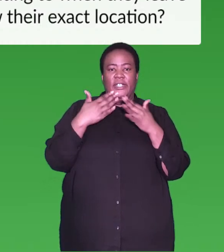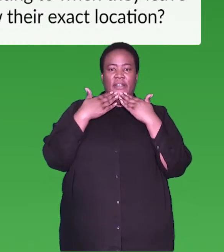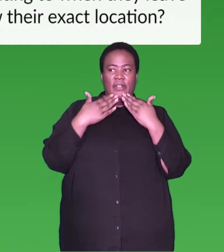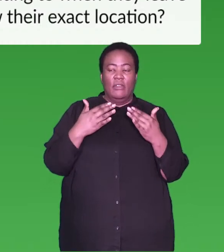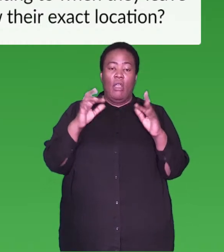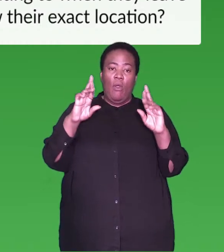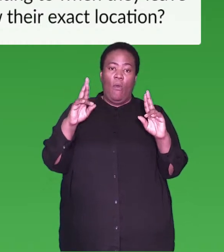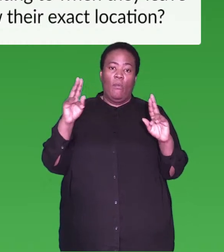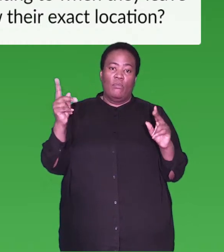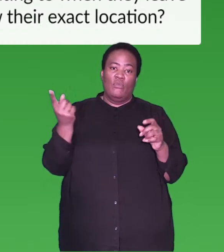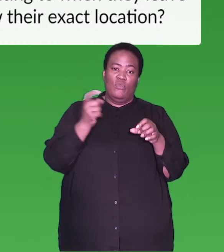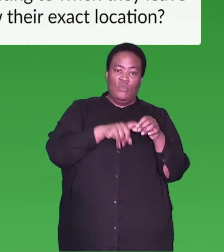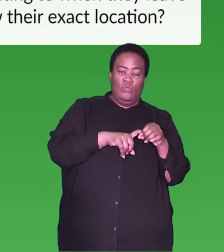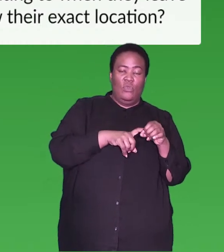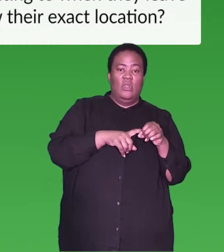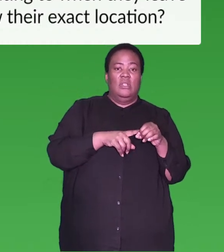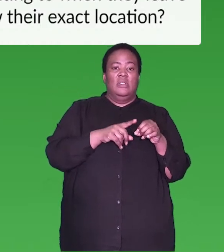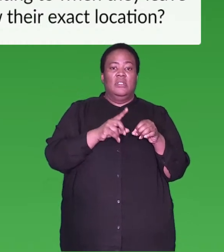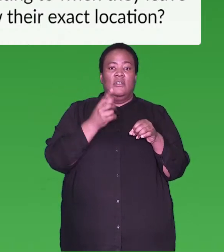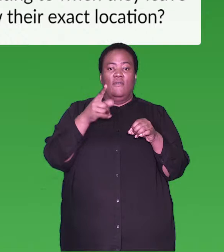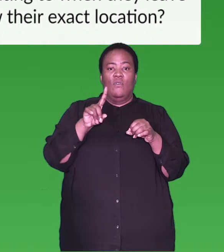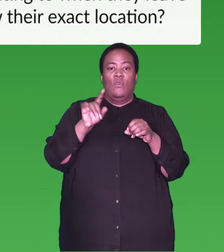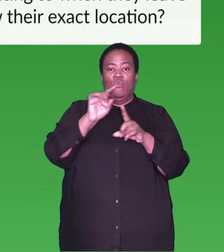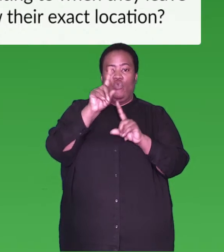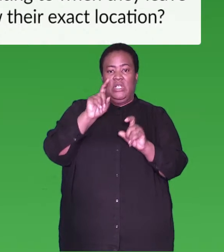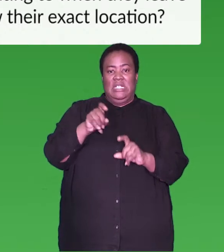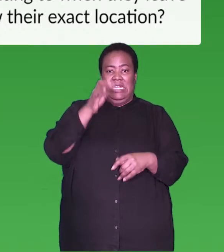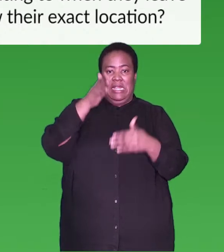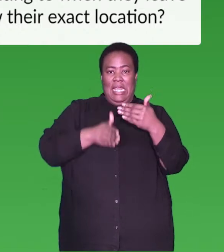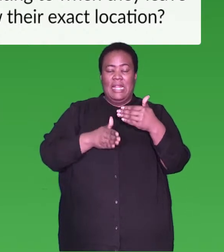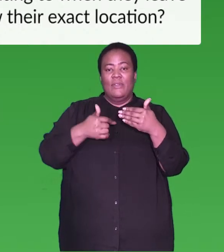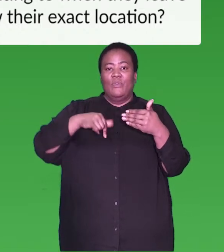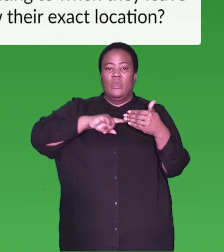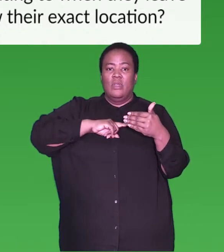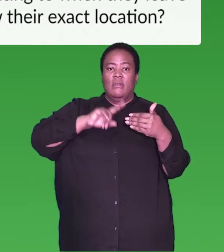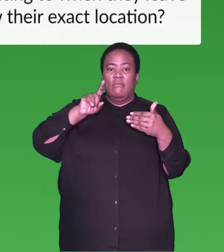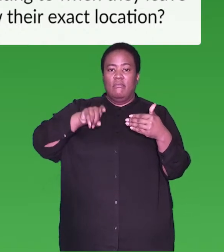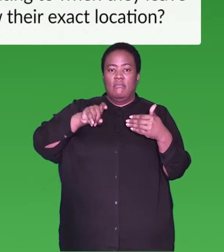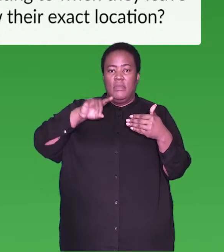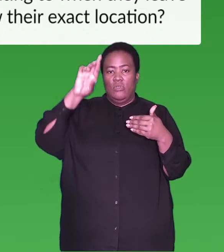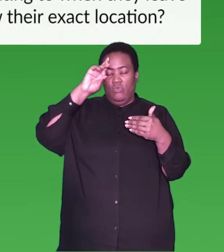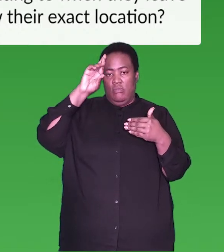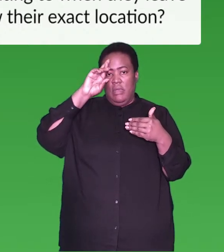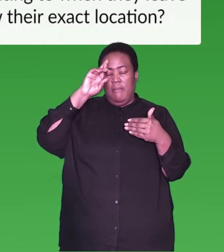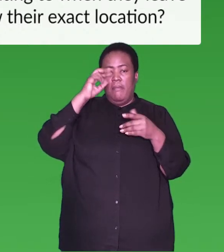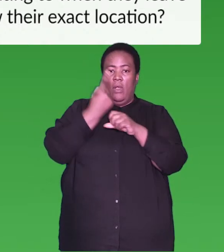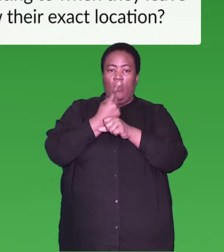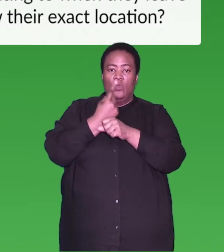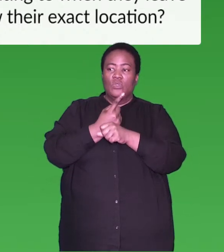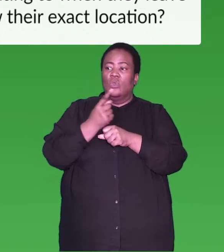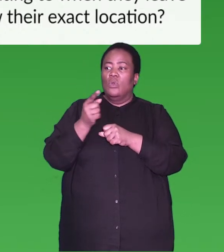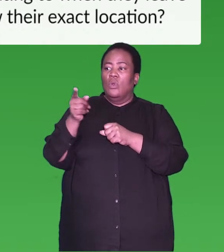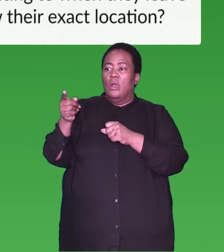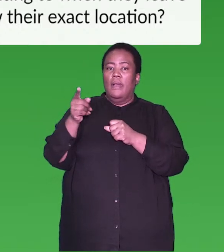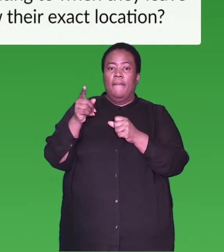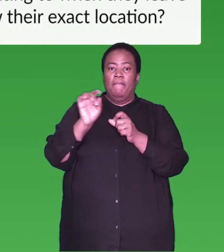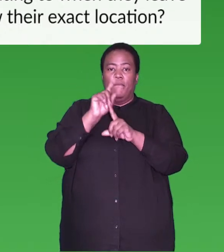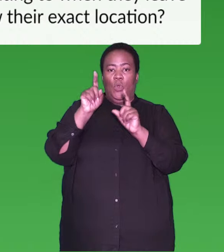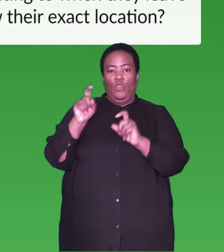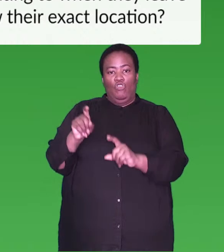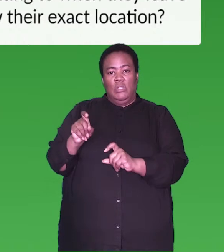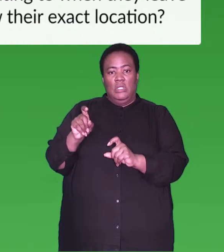I hope you can join us for questions at the end. This is just a reminder to all to please post your questions in the